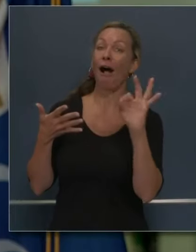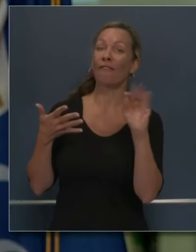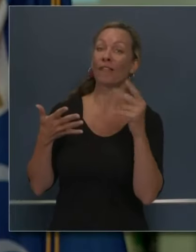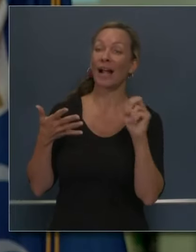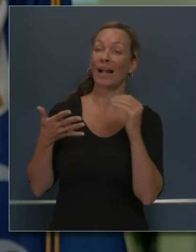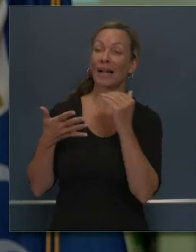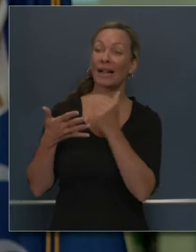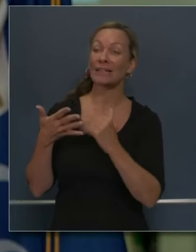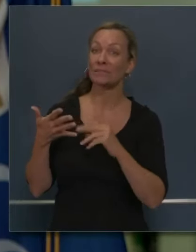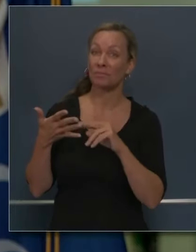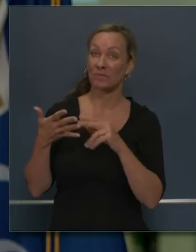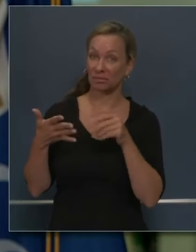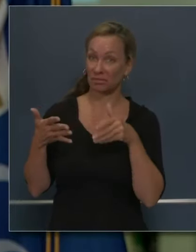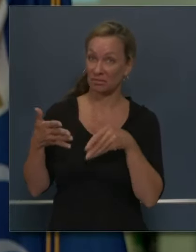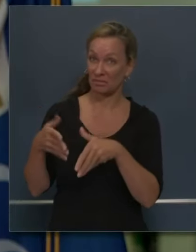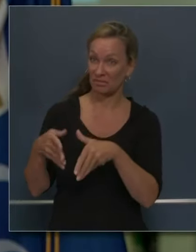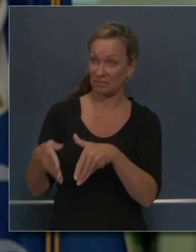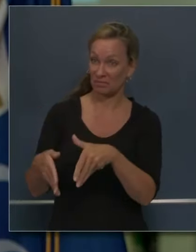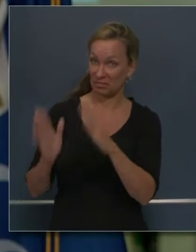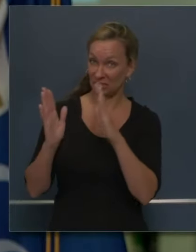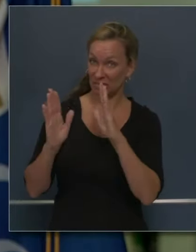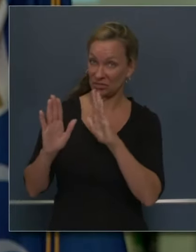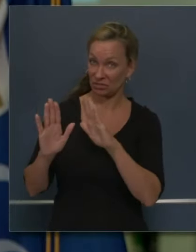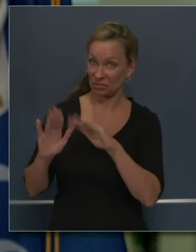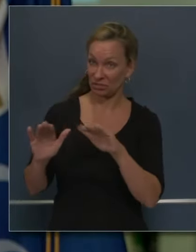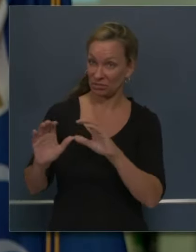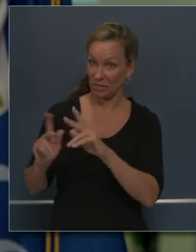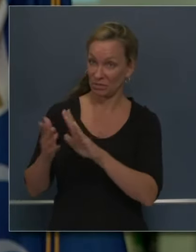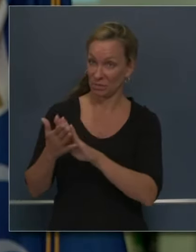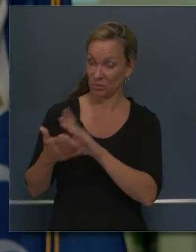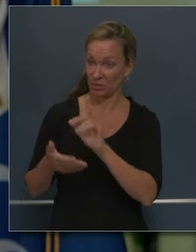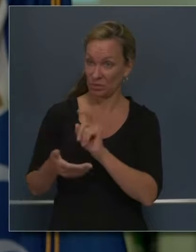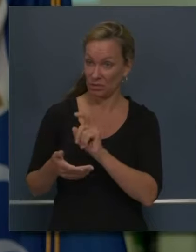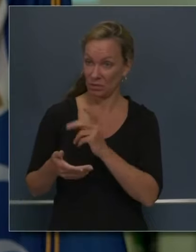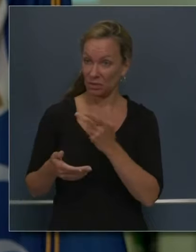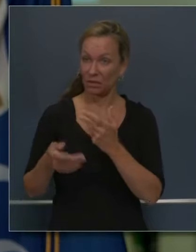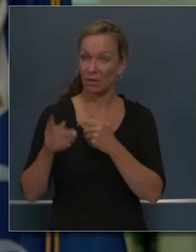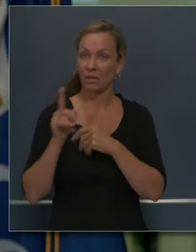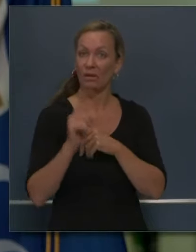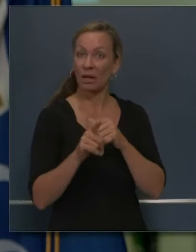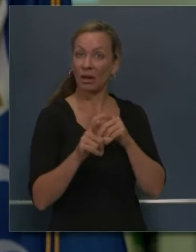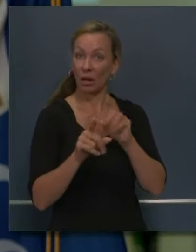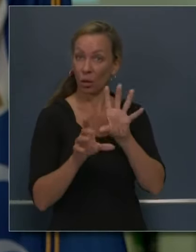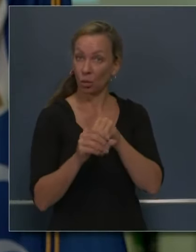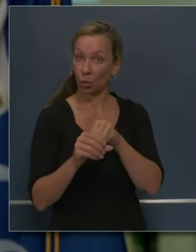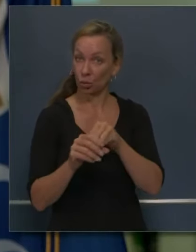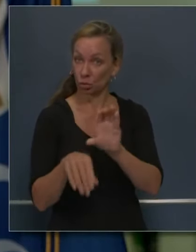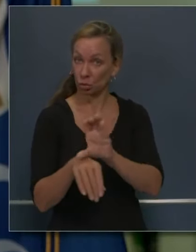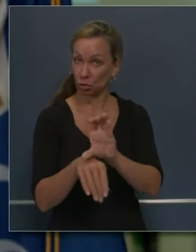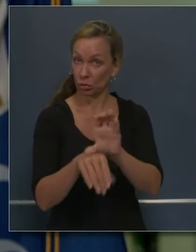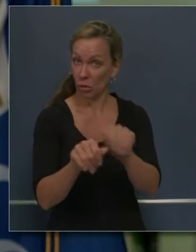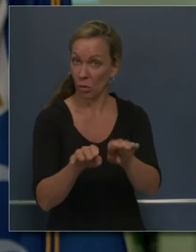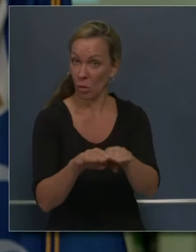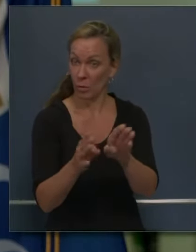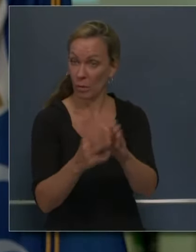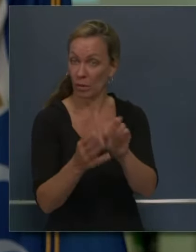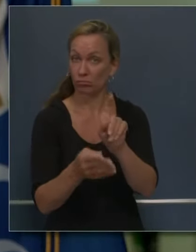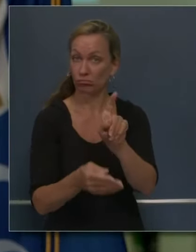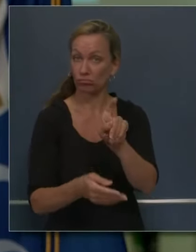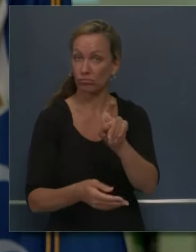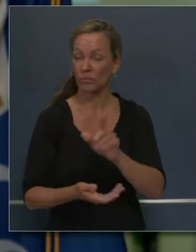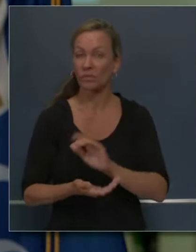last month, as well as allowing inside religious services? Yeah, so the guidelines that I was just referencing in the last question will be out later this